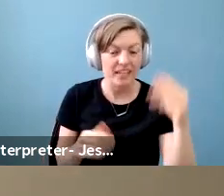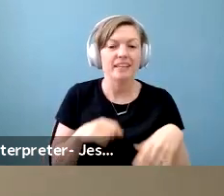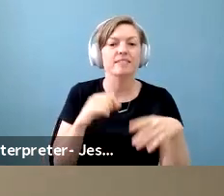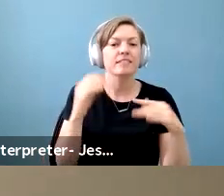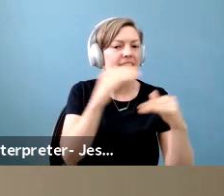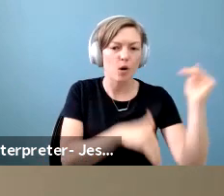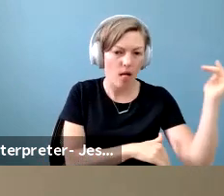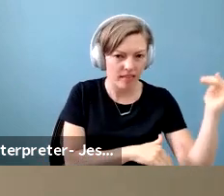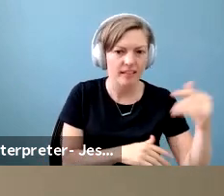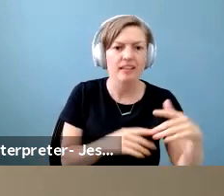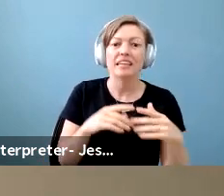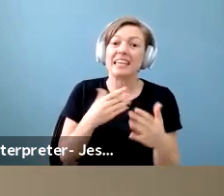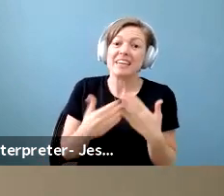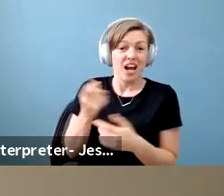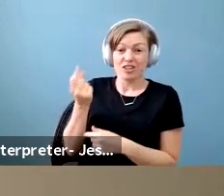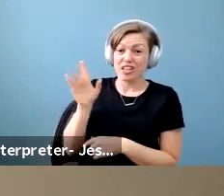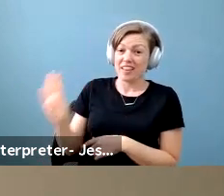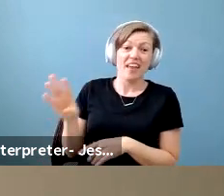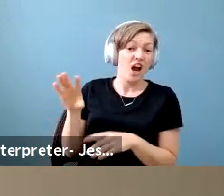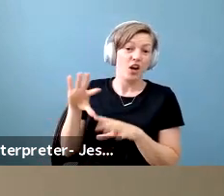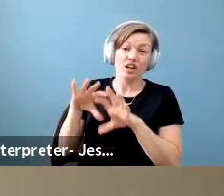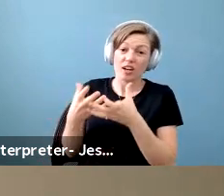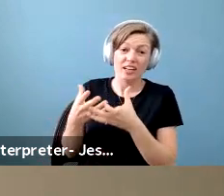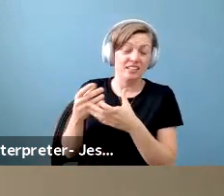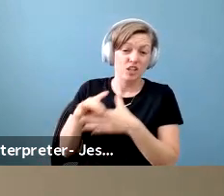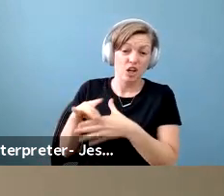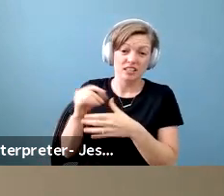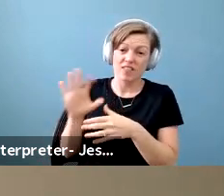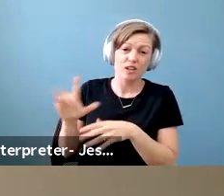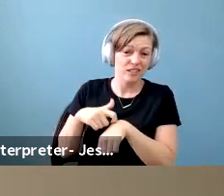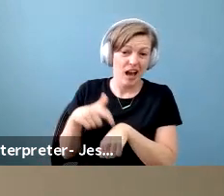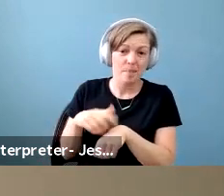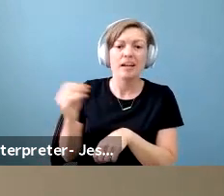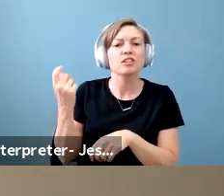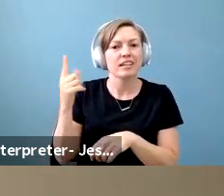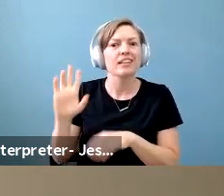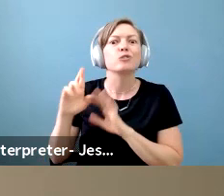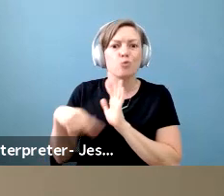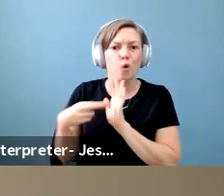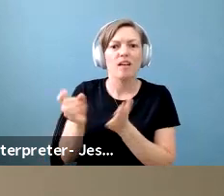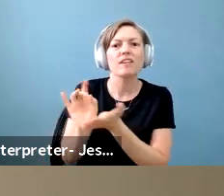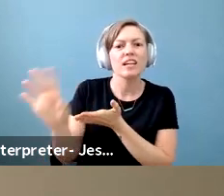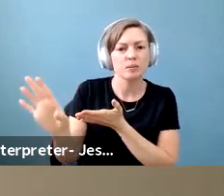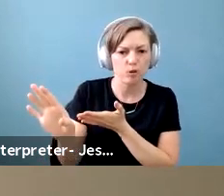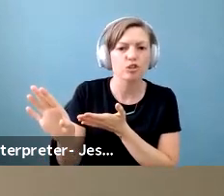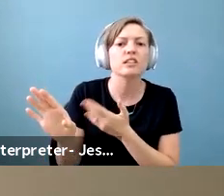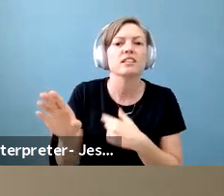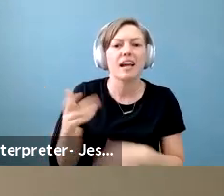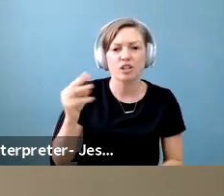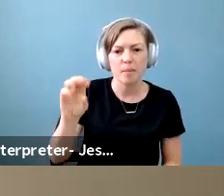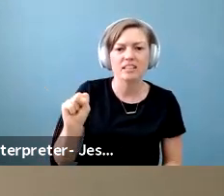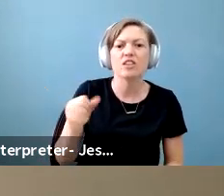in the context of their time, and perhaps further informing our understanding of his role in the expulsion of HMS's first